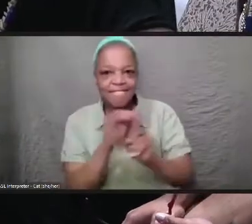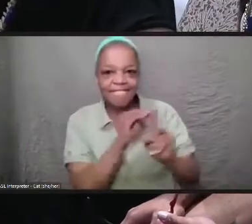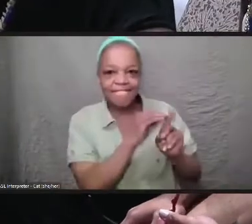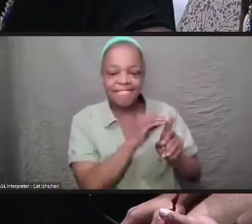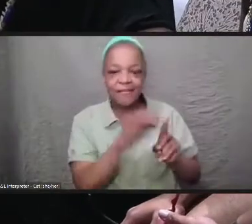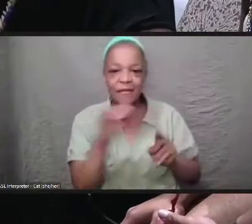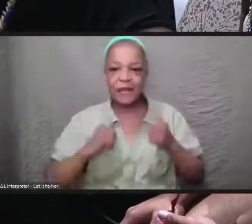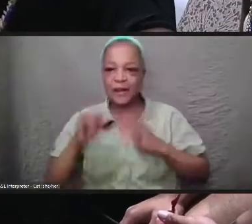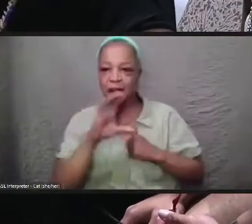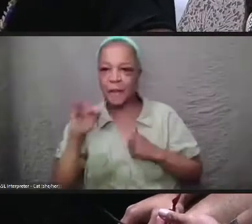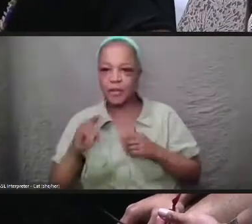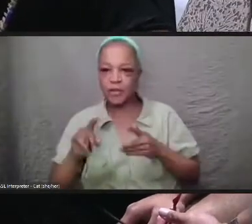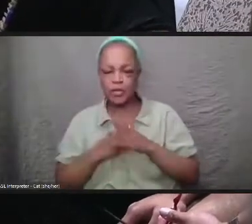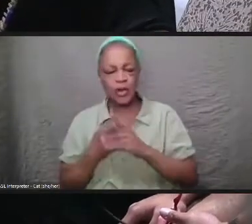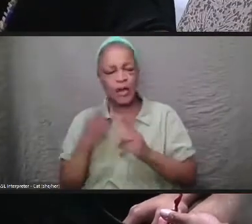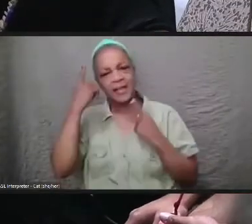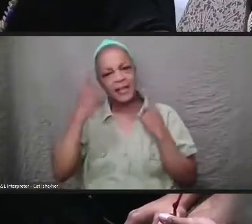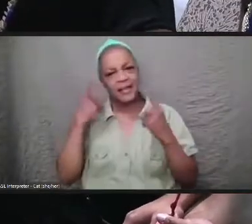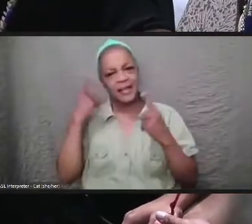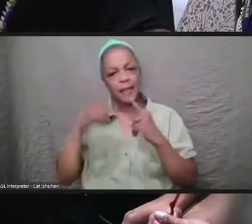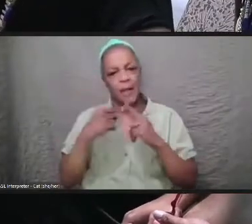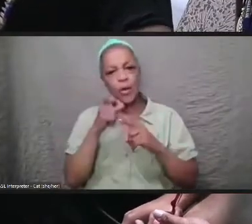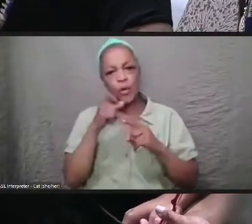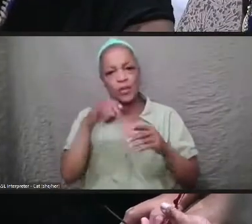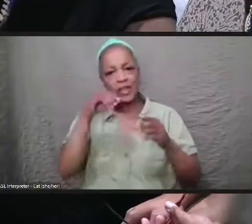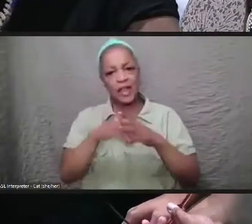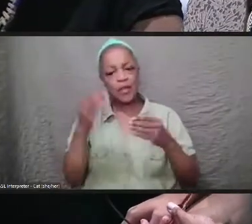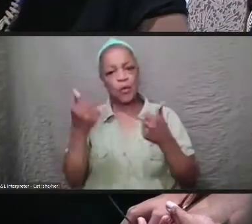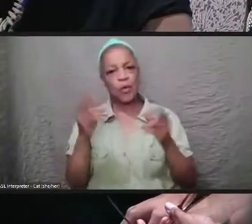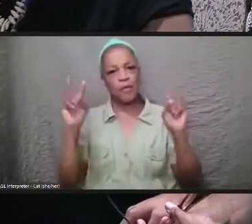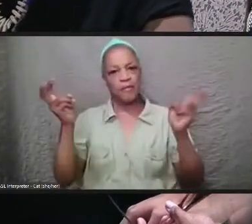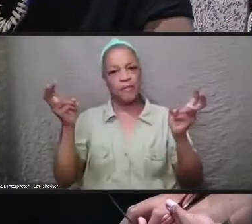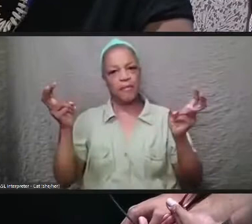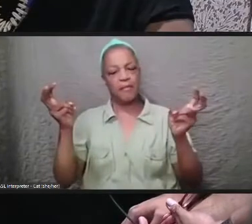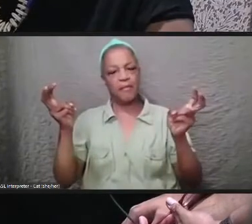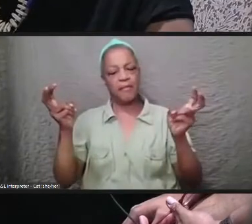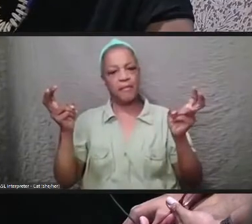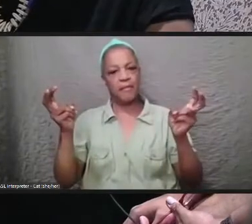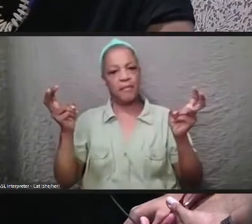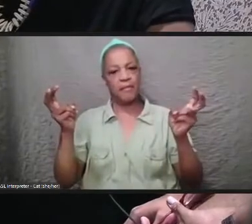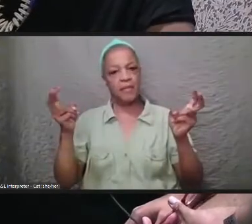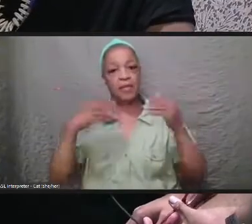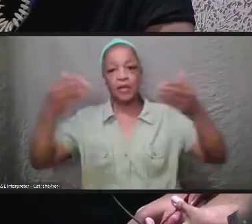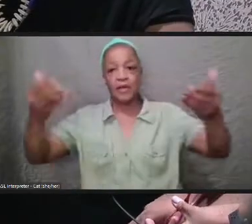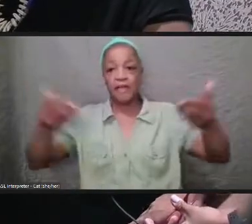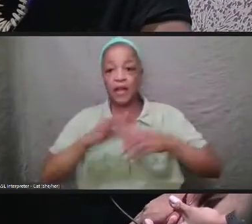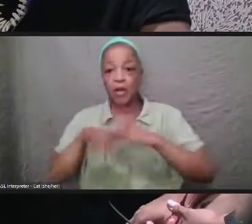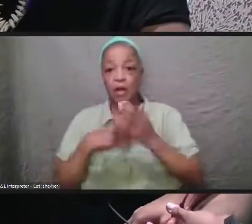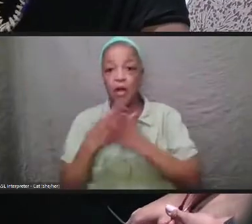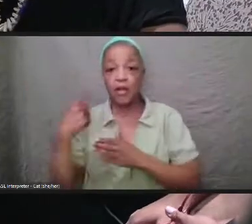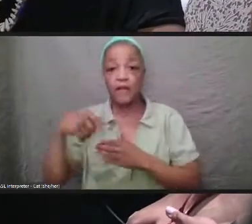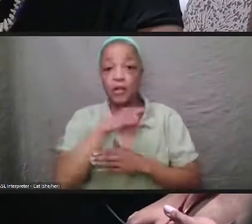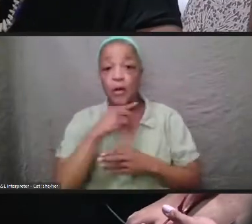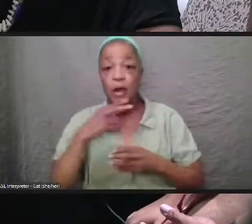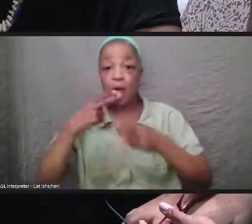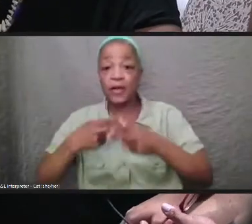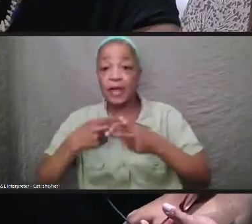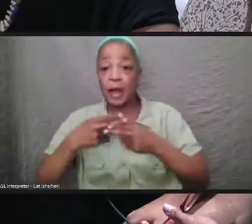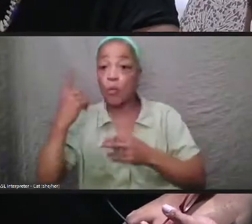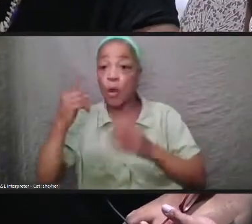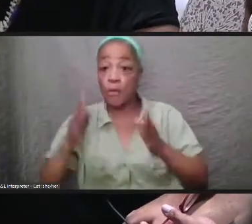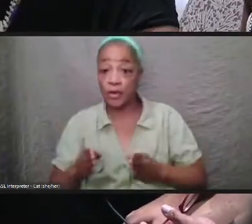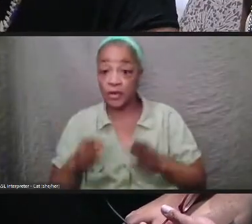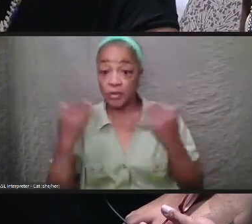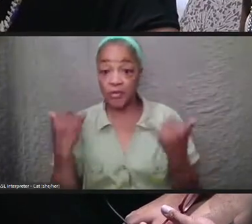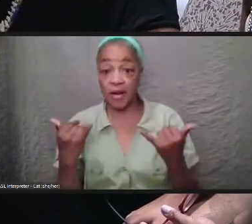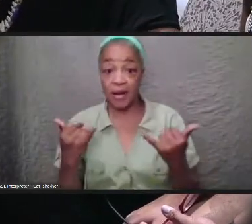for us to start thinking about who's in the room. So I will invite all of you, and I will name one person right